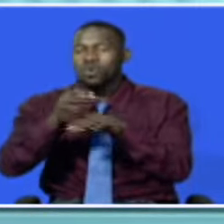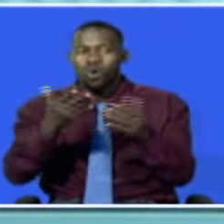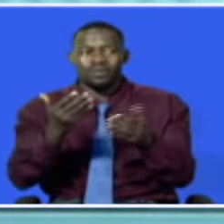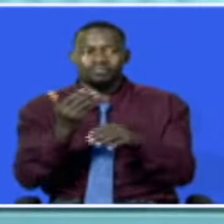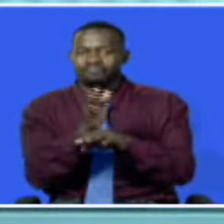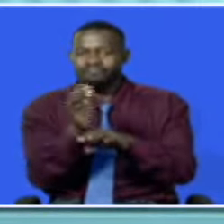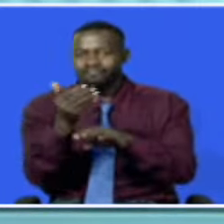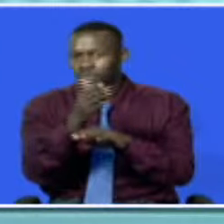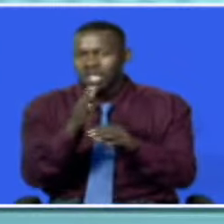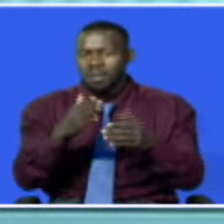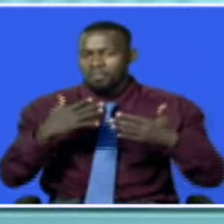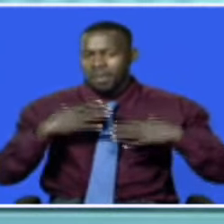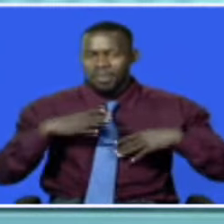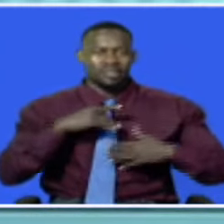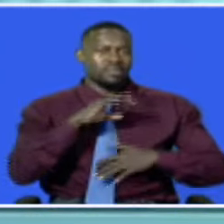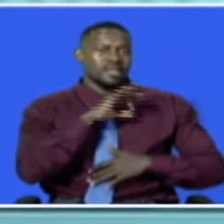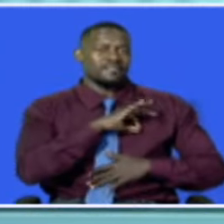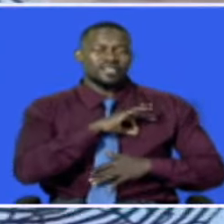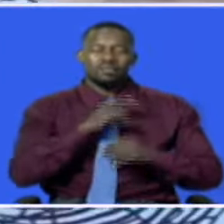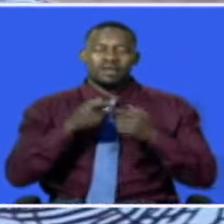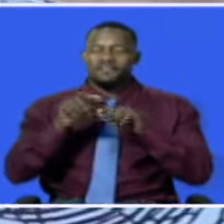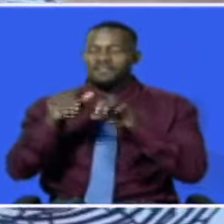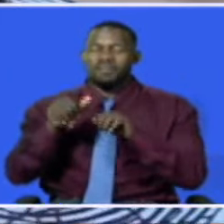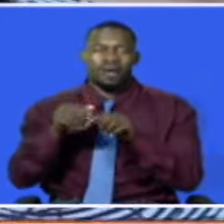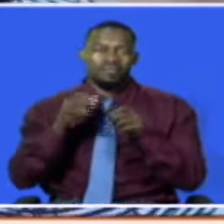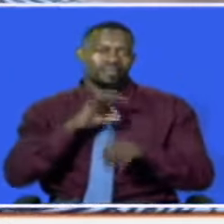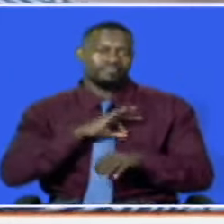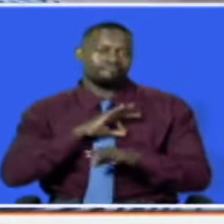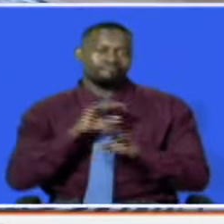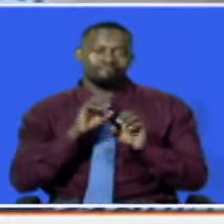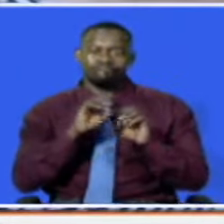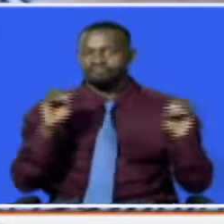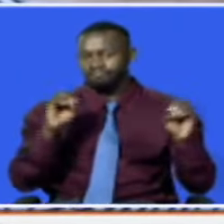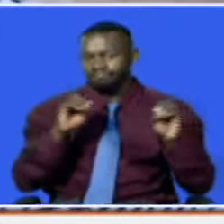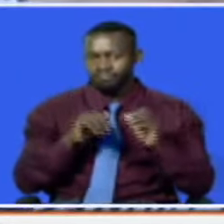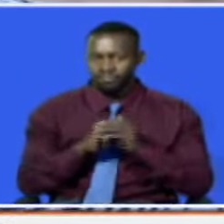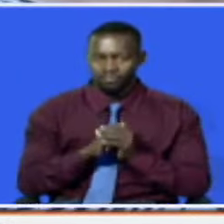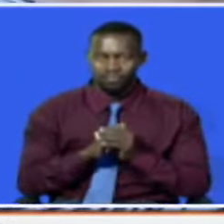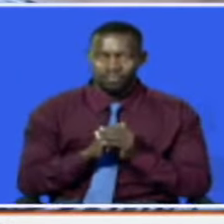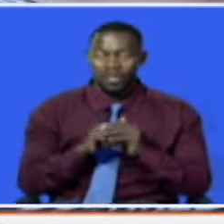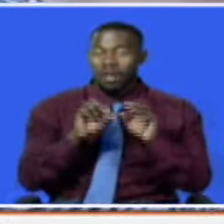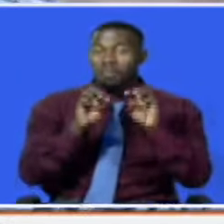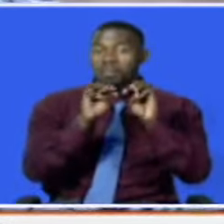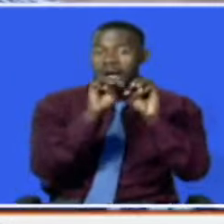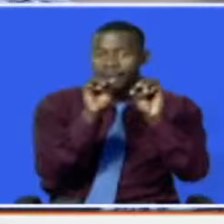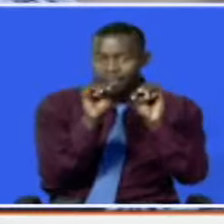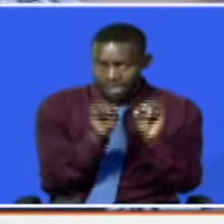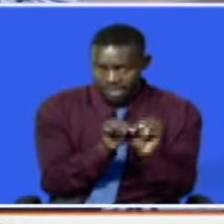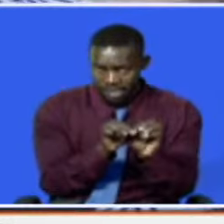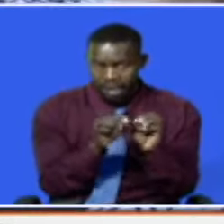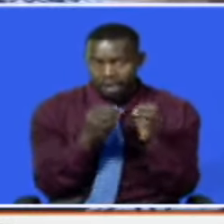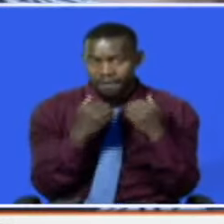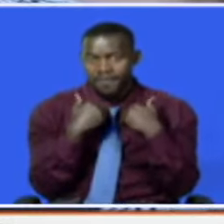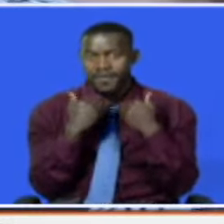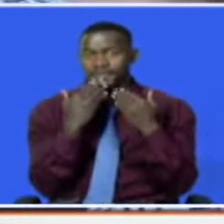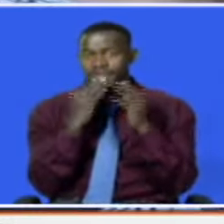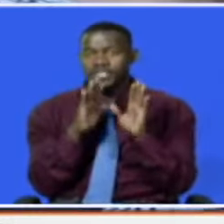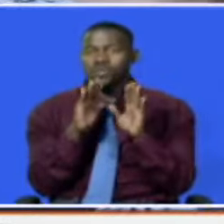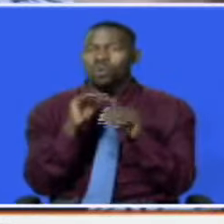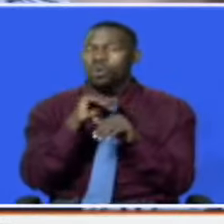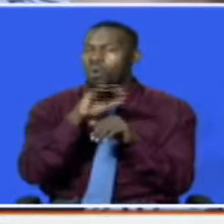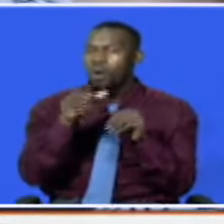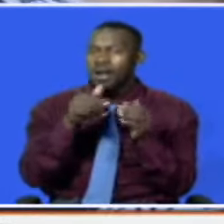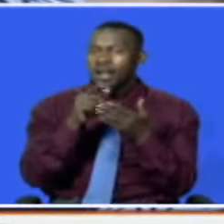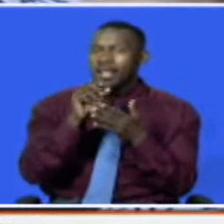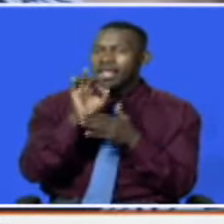beneficiaries at the expense of the farmers. We have mapped out all the FPOs and